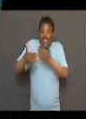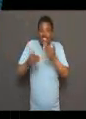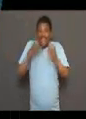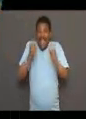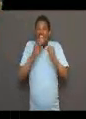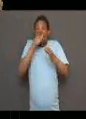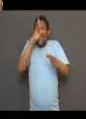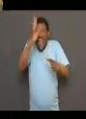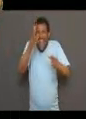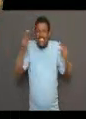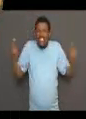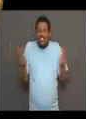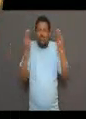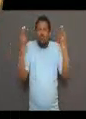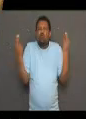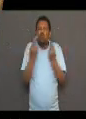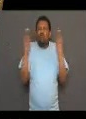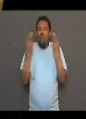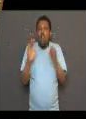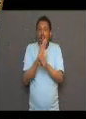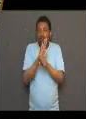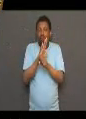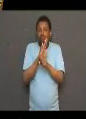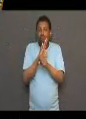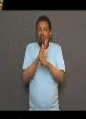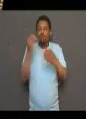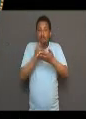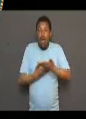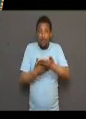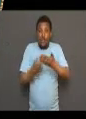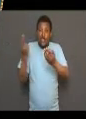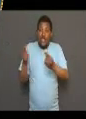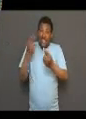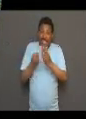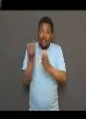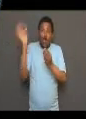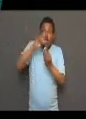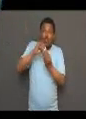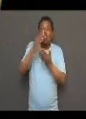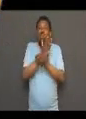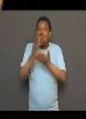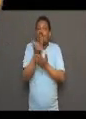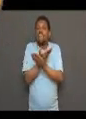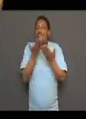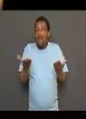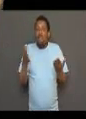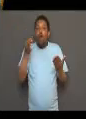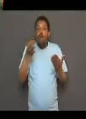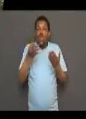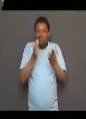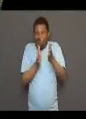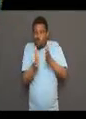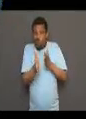create useful maps, it also involves an element of